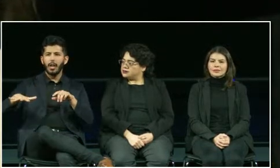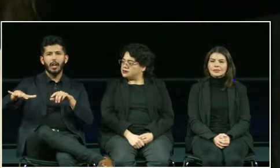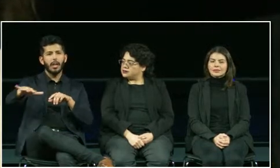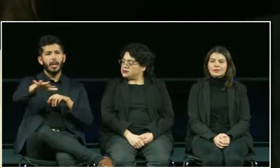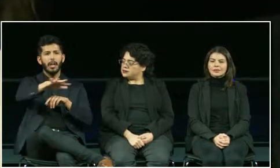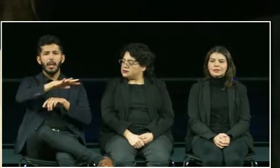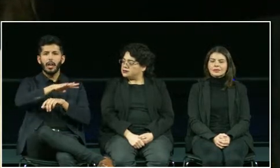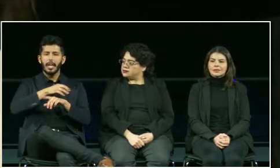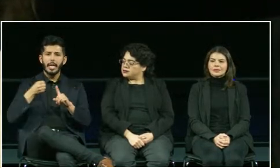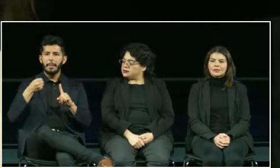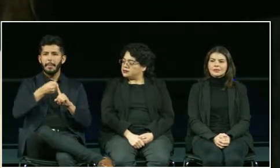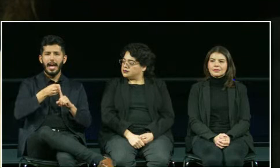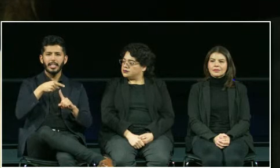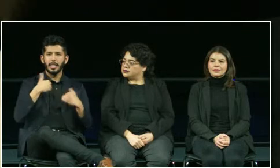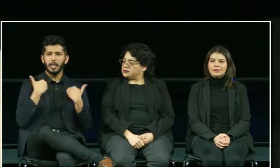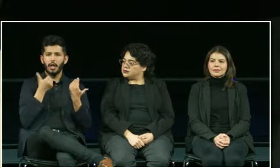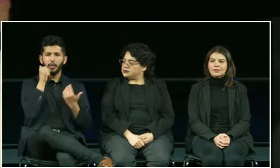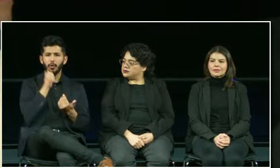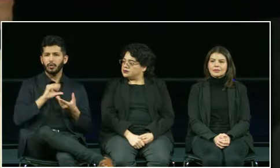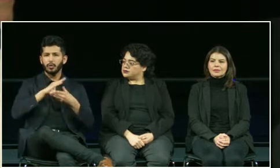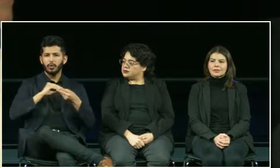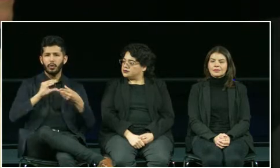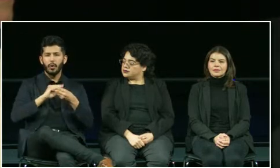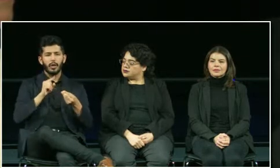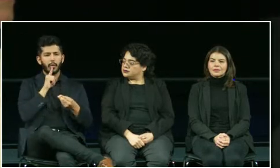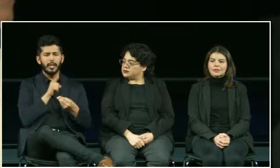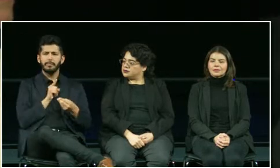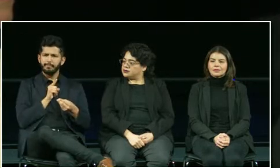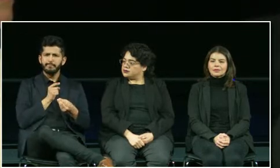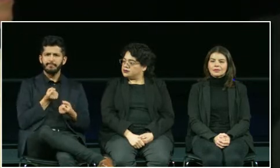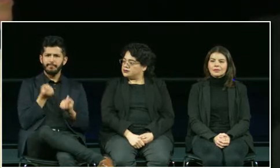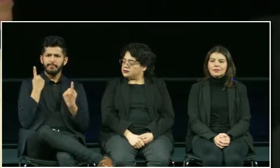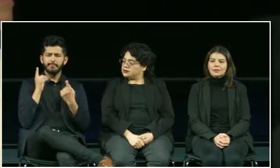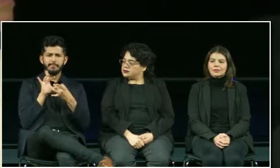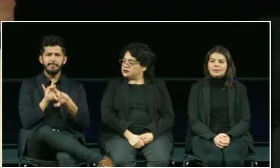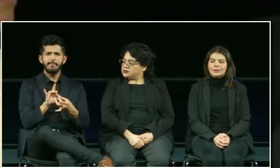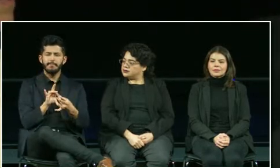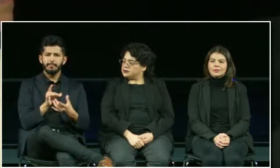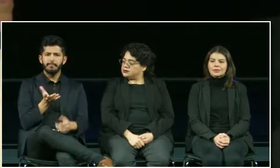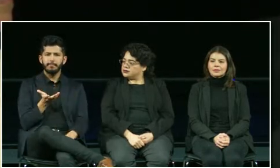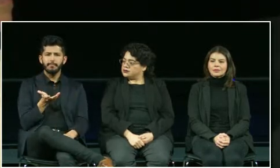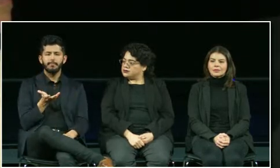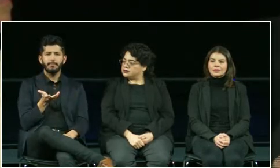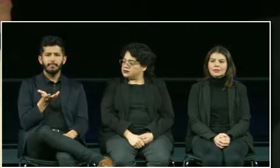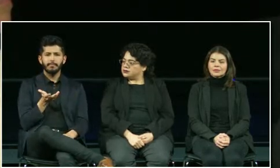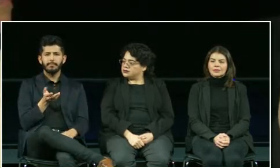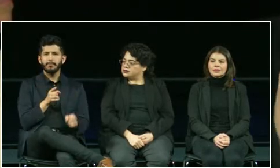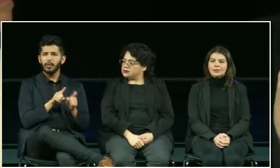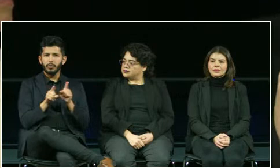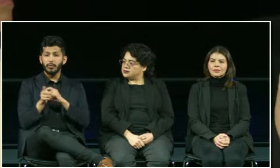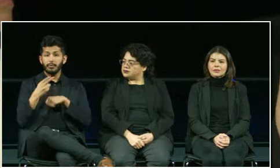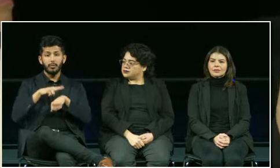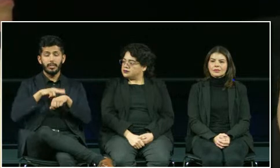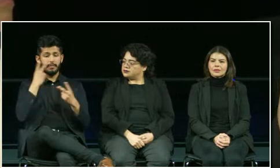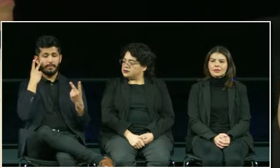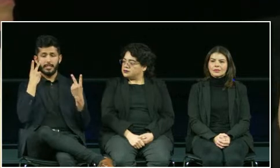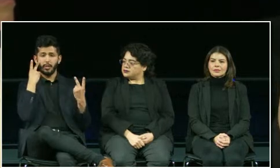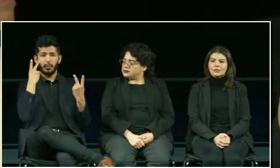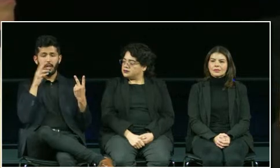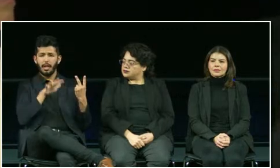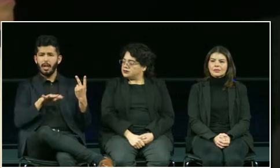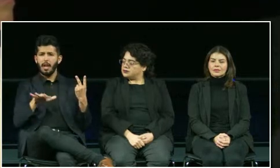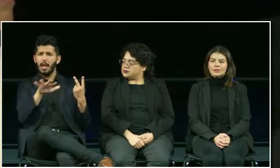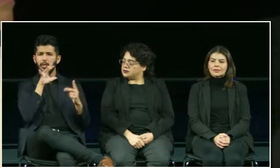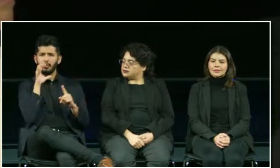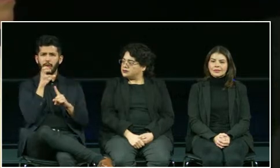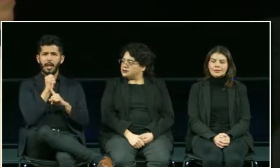the young girl's story that really spoke to me and also, of course, was very visually